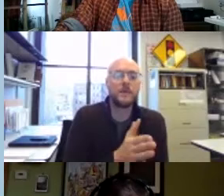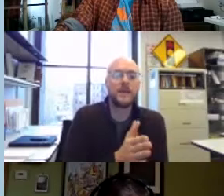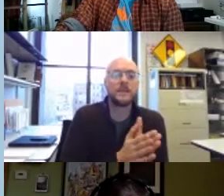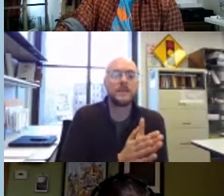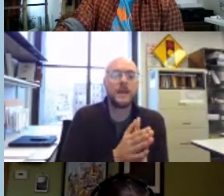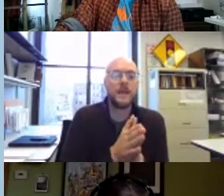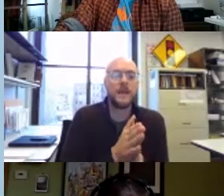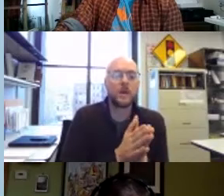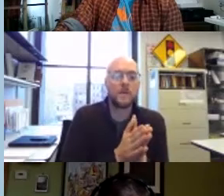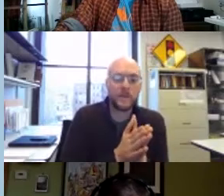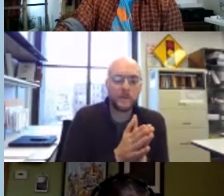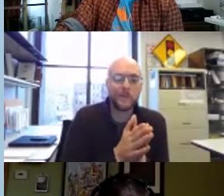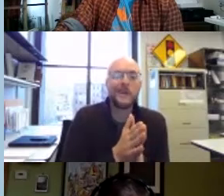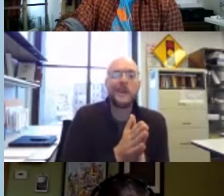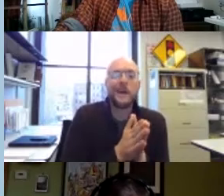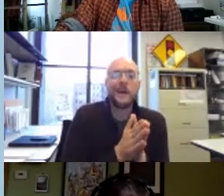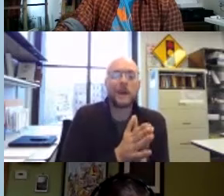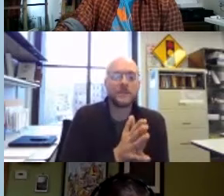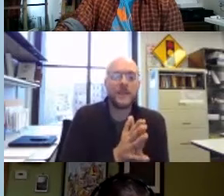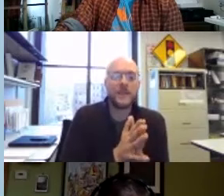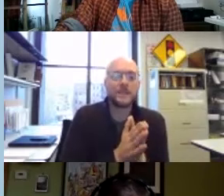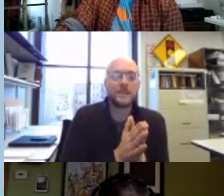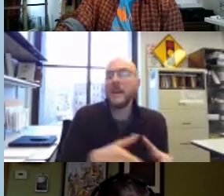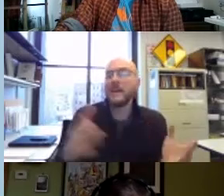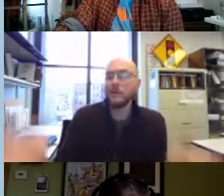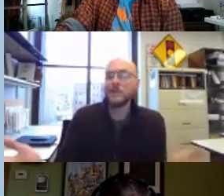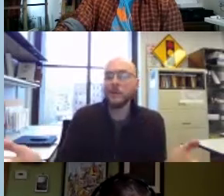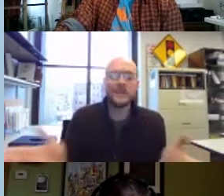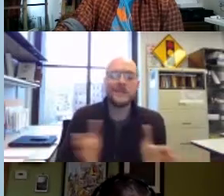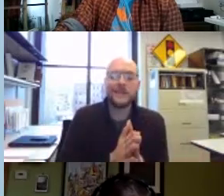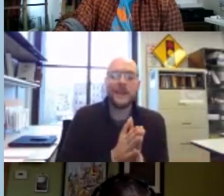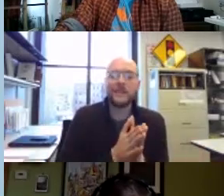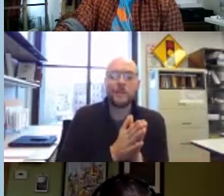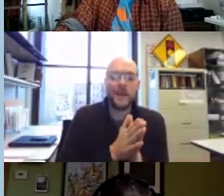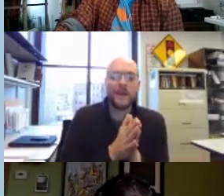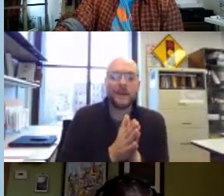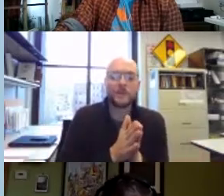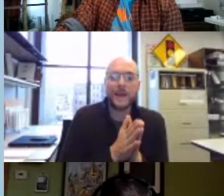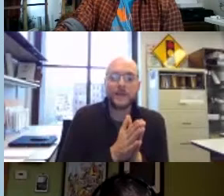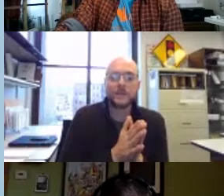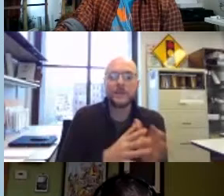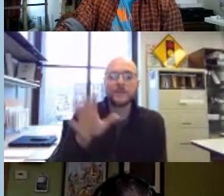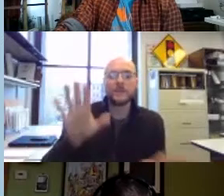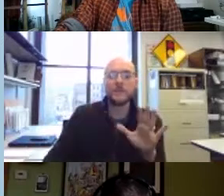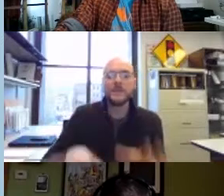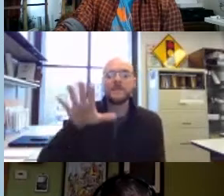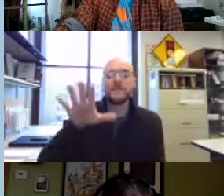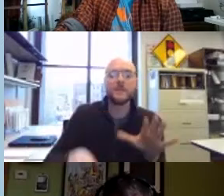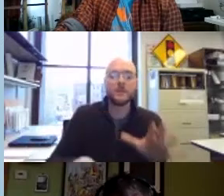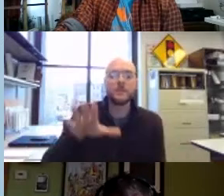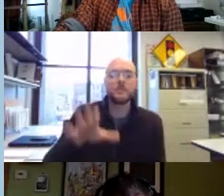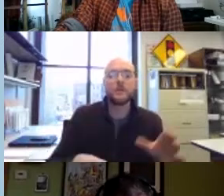there, so that it is a more comfortable route for cyclists, and also does not get in the way of drivers. There's